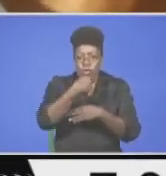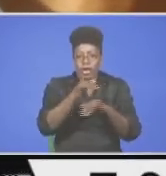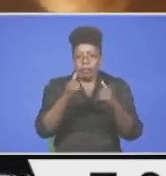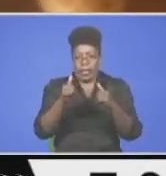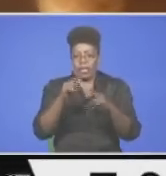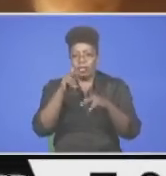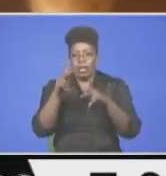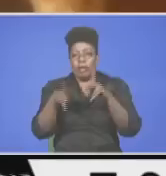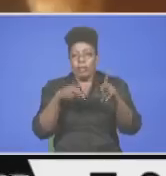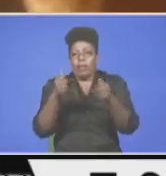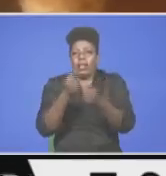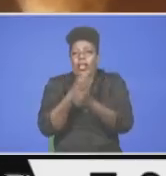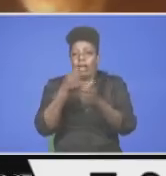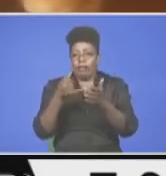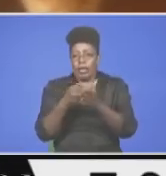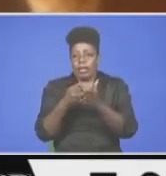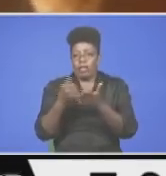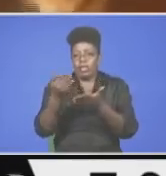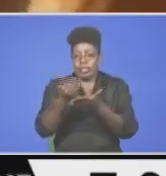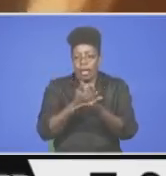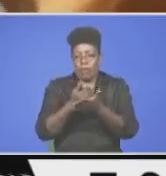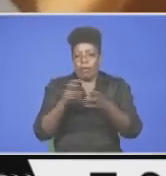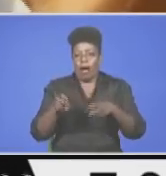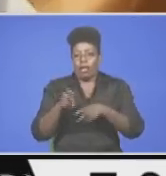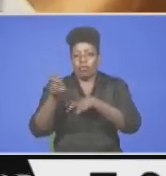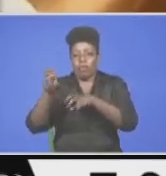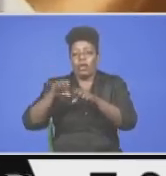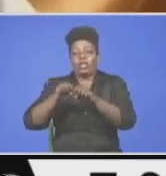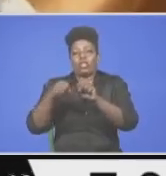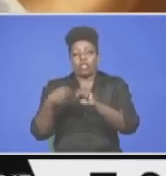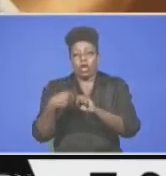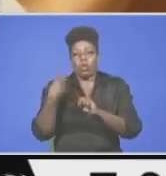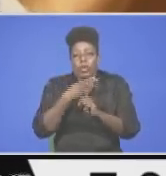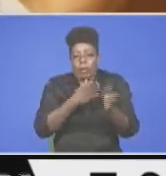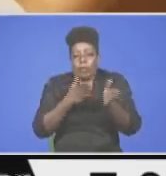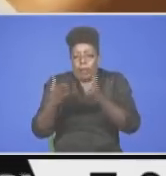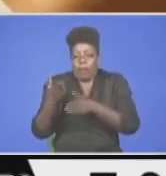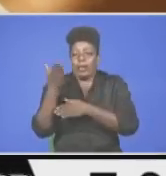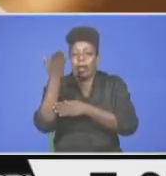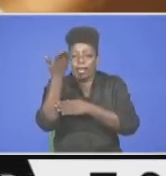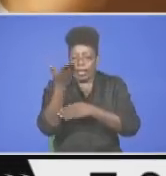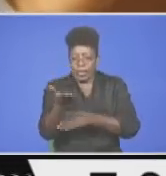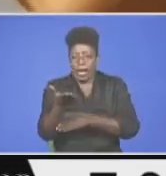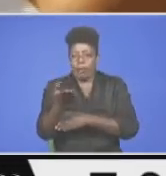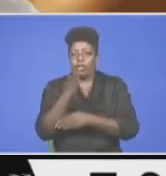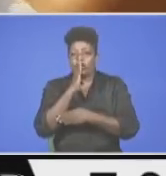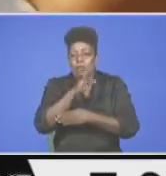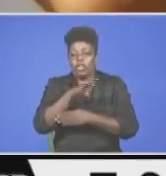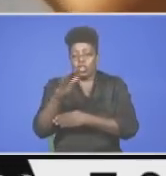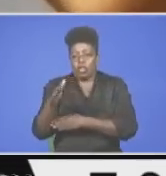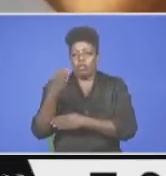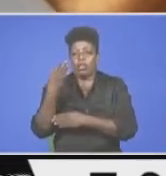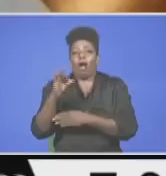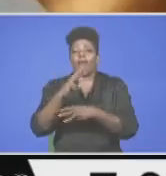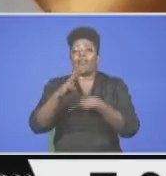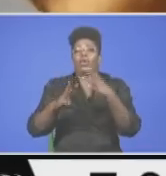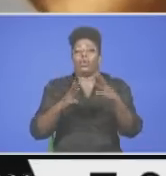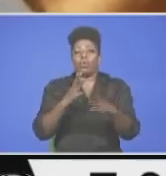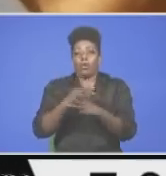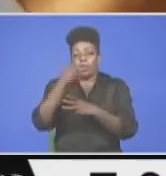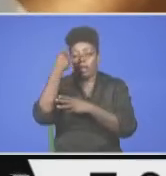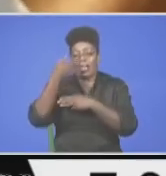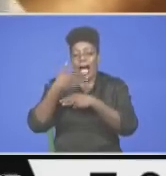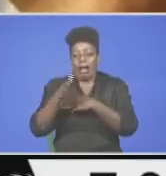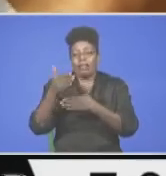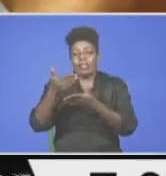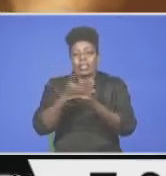the ring plays. We do the ring plays on some of our trips. So we are preparing them to be children also of the world. Because after